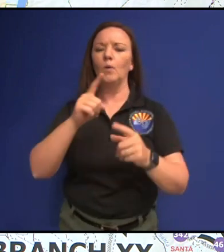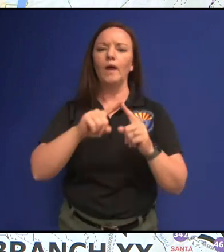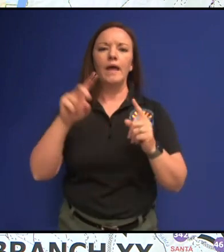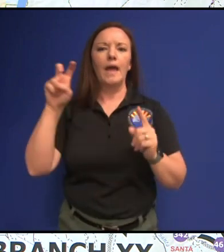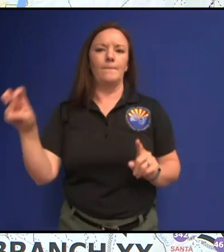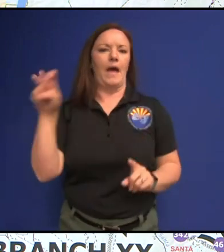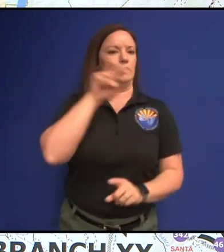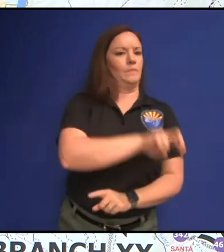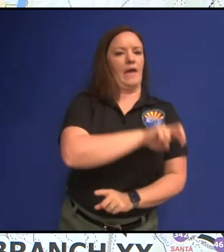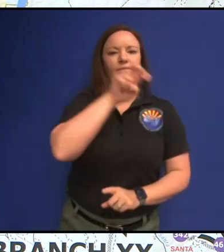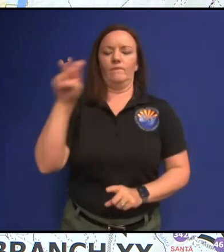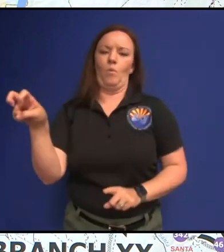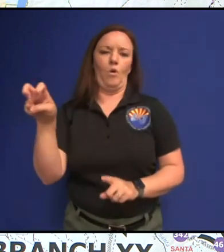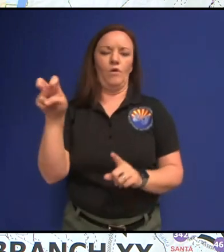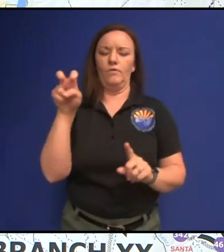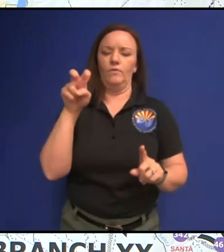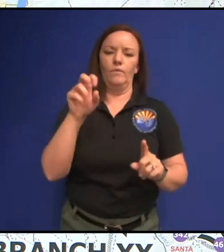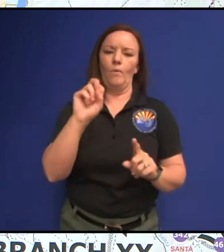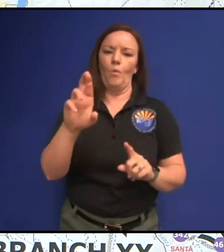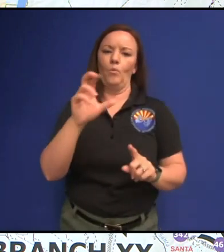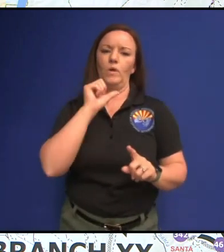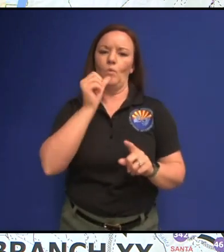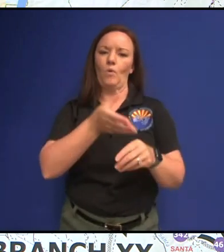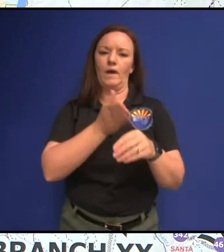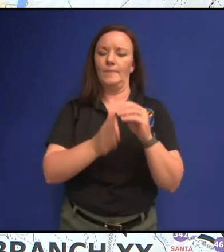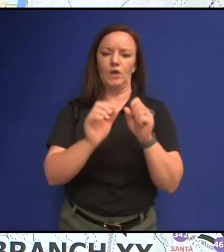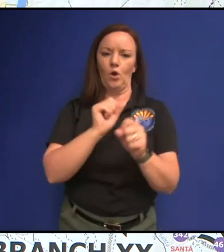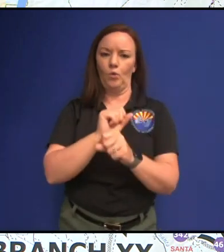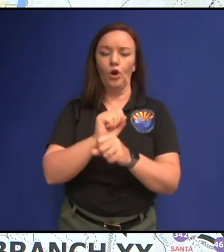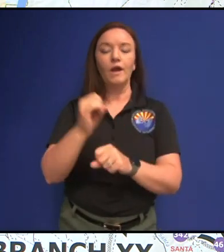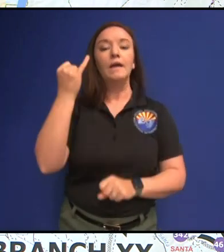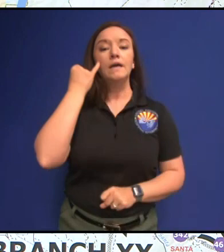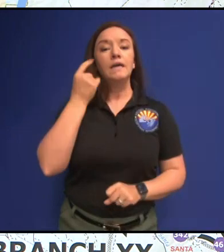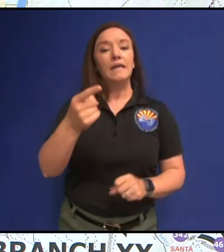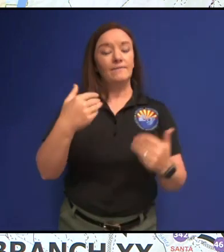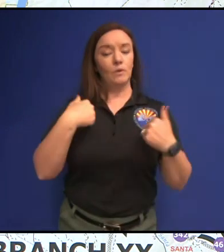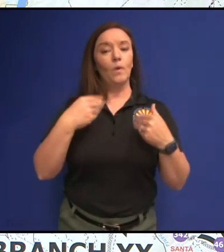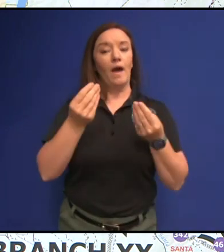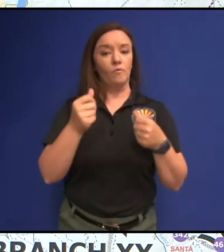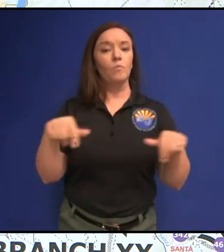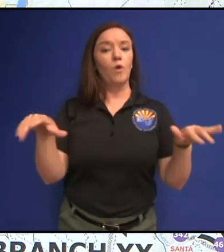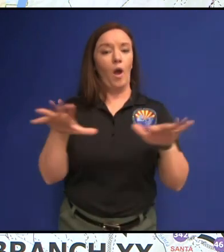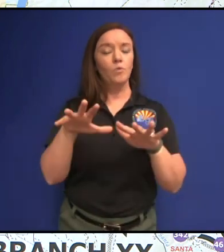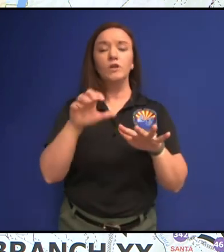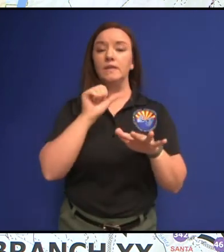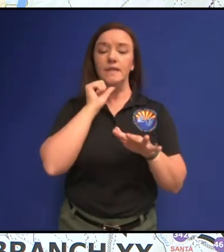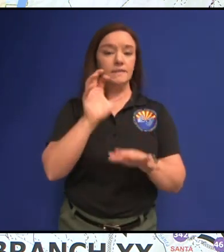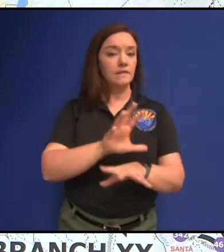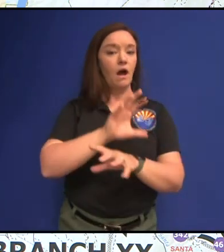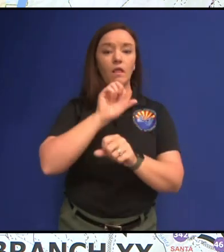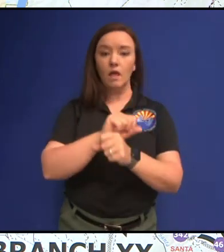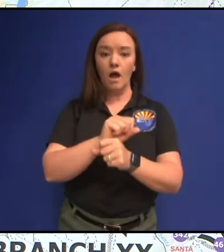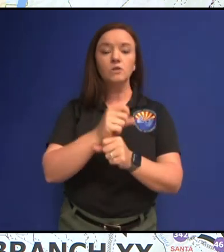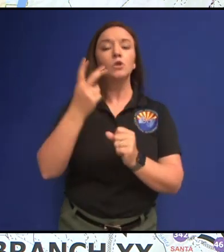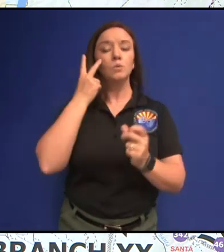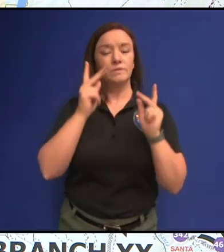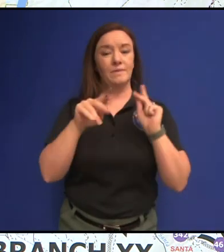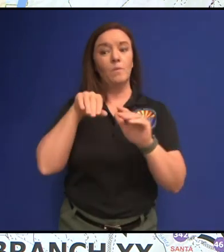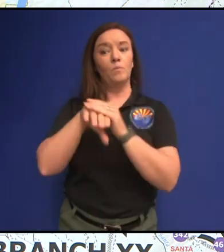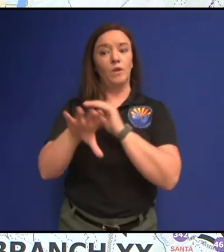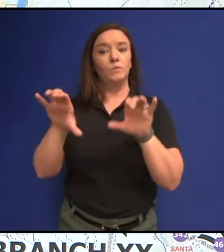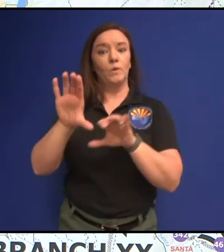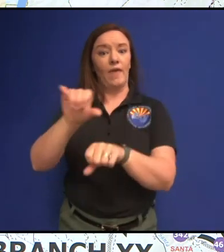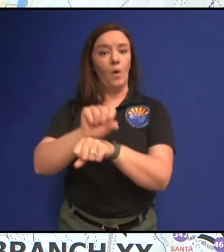rains. So if you happen to have one of those pieces of property that it's not locked and you see people in there doing that work, if you don't want them